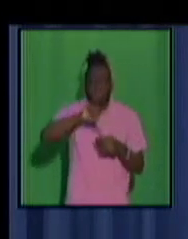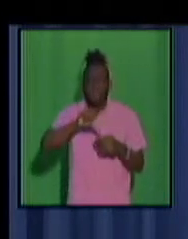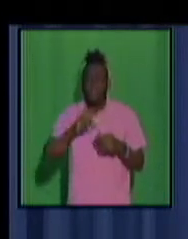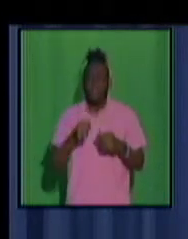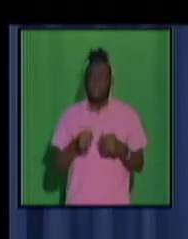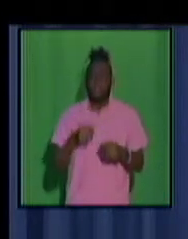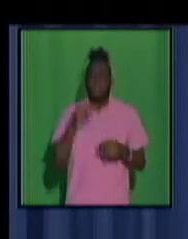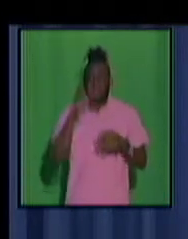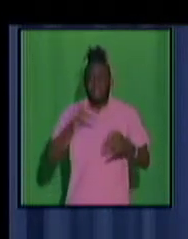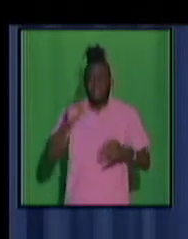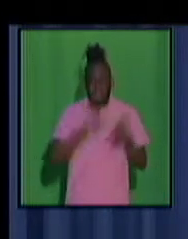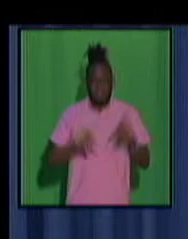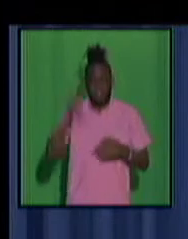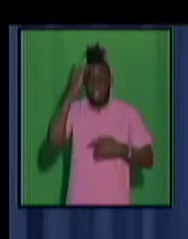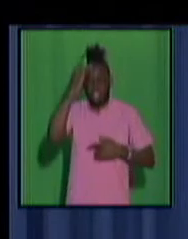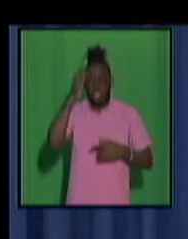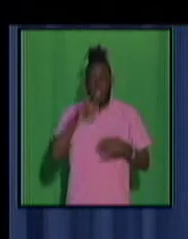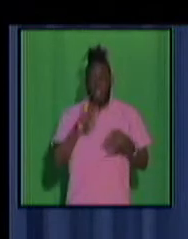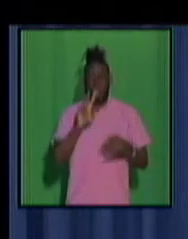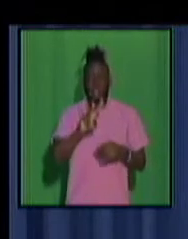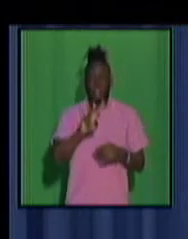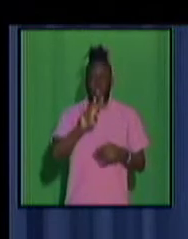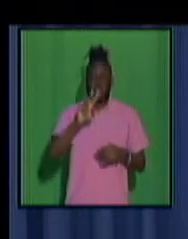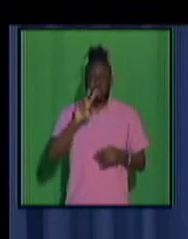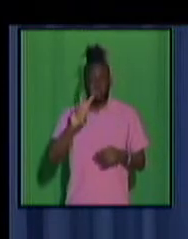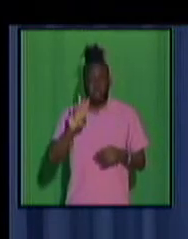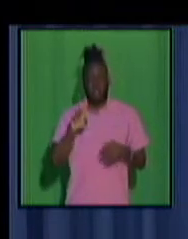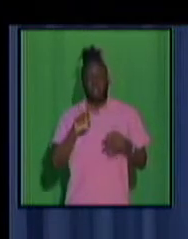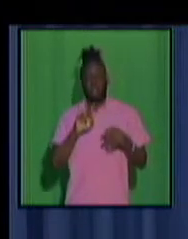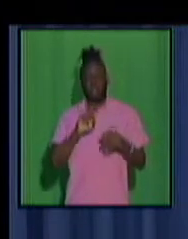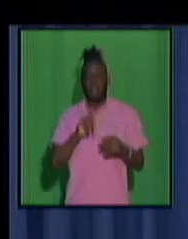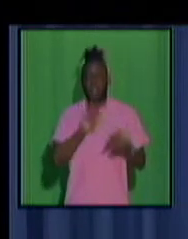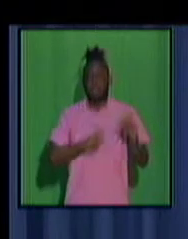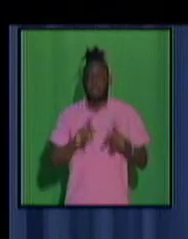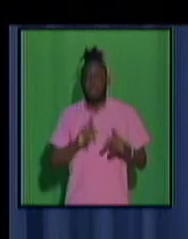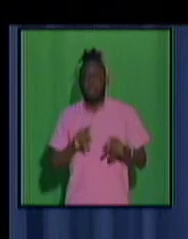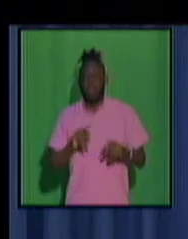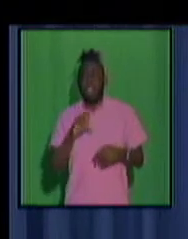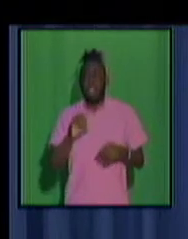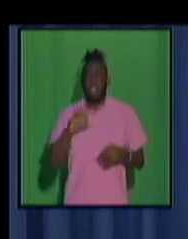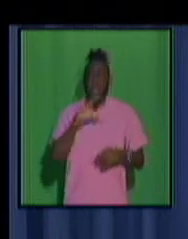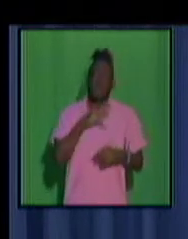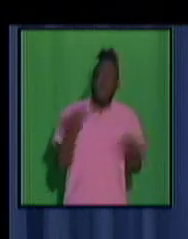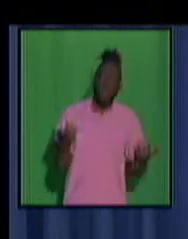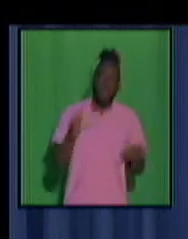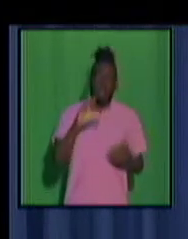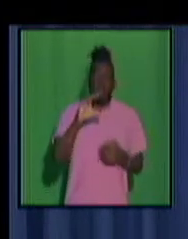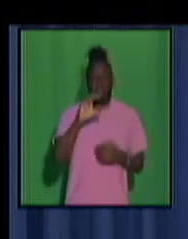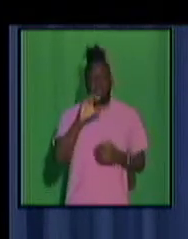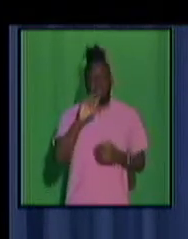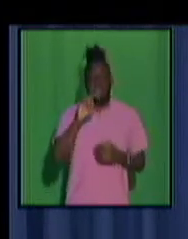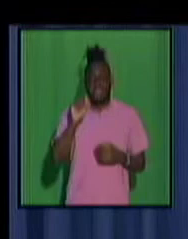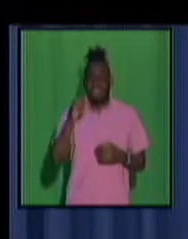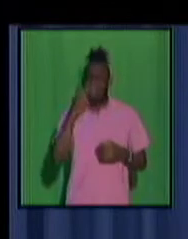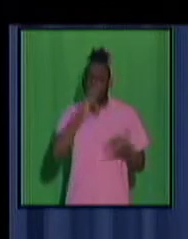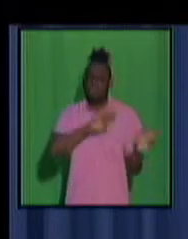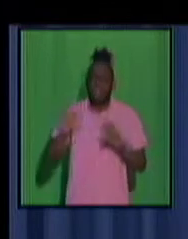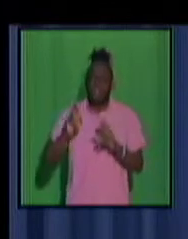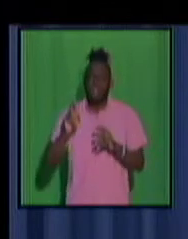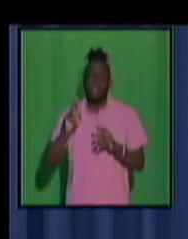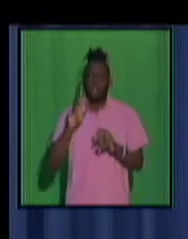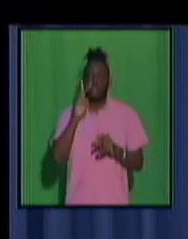of a category that will be designated by the chief medical officer and the minister. But this is as good as